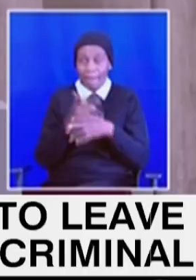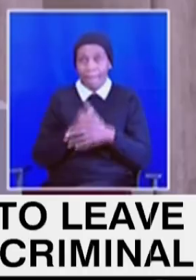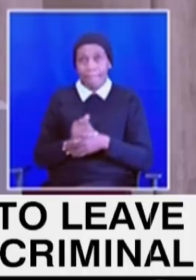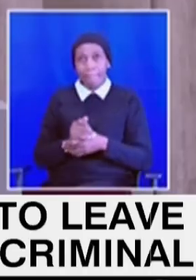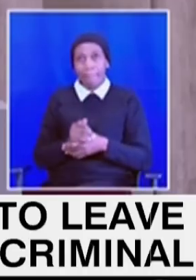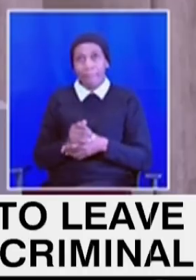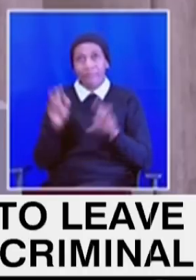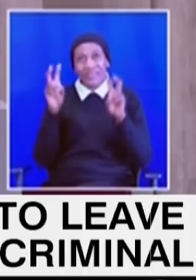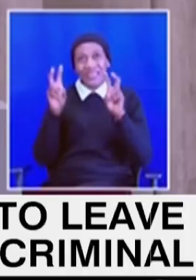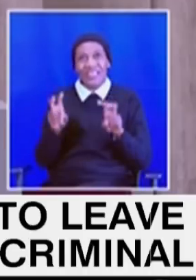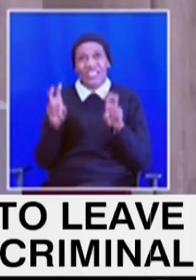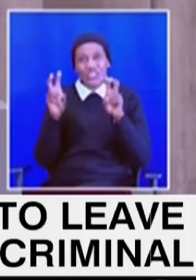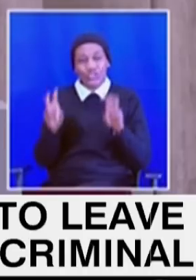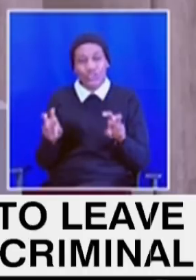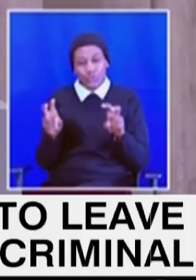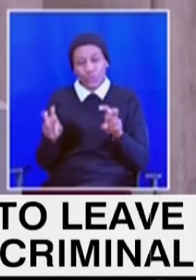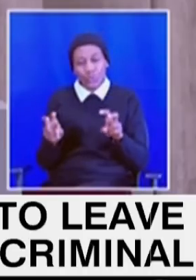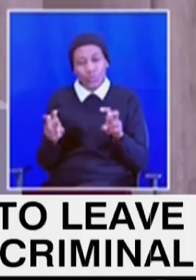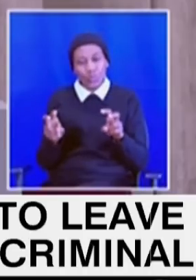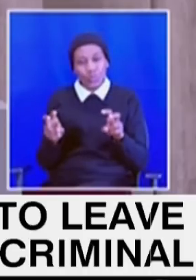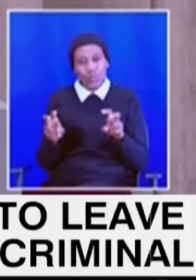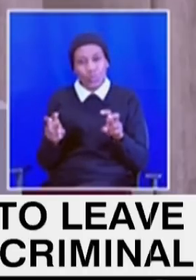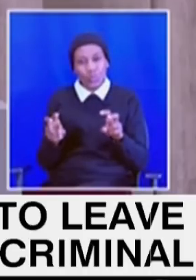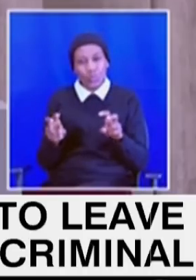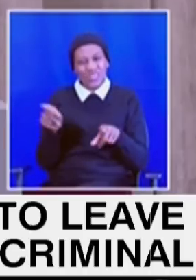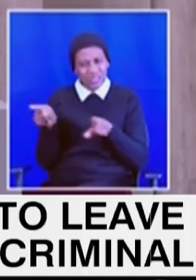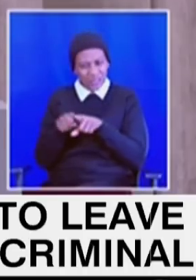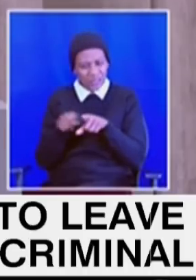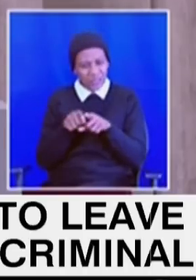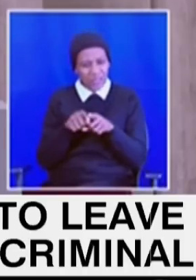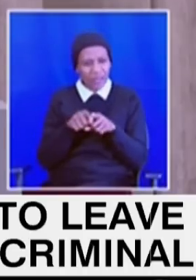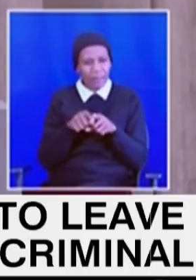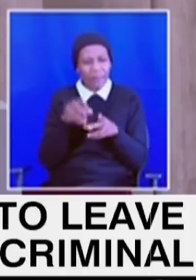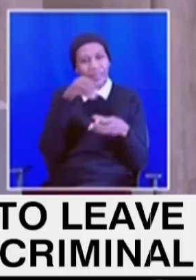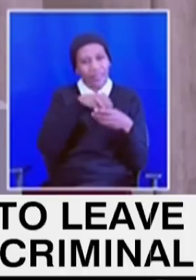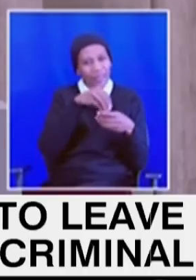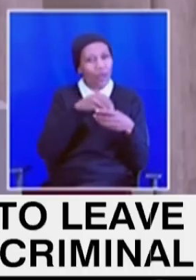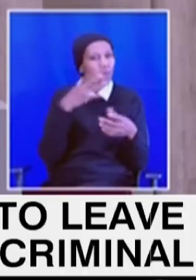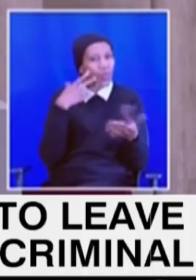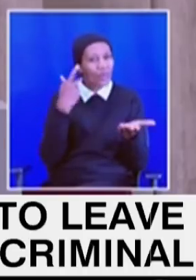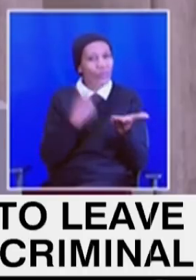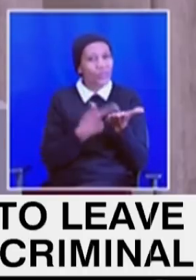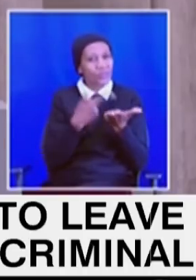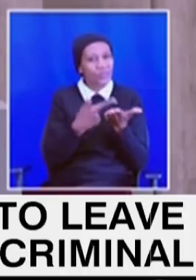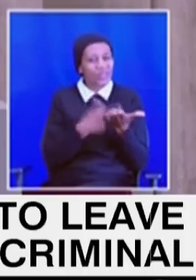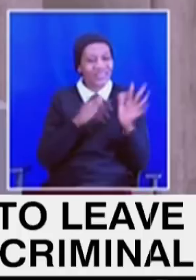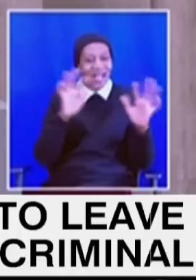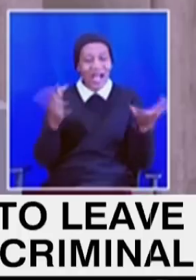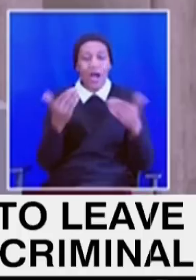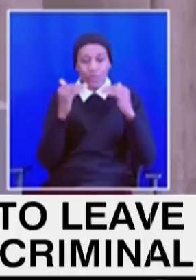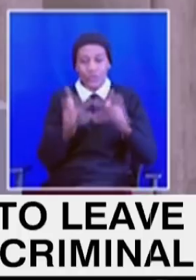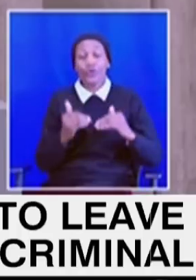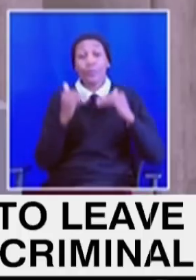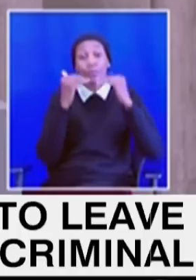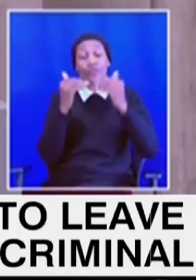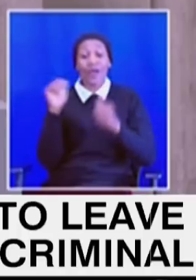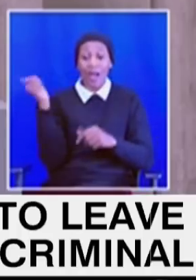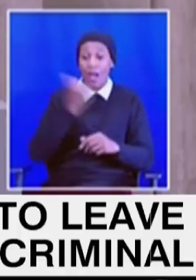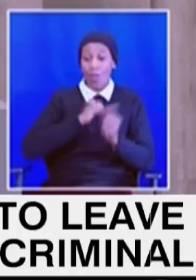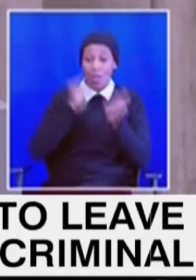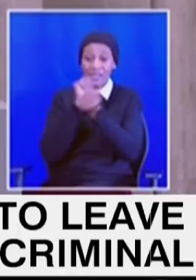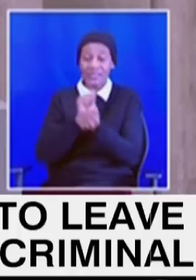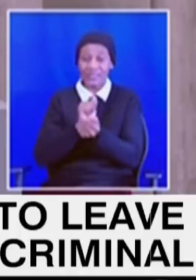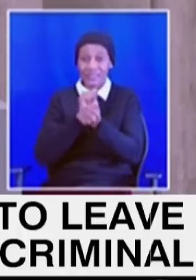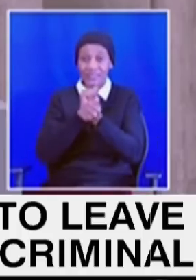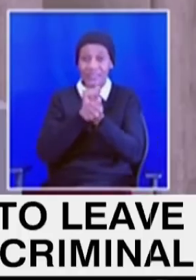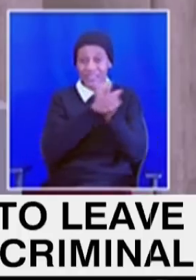The issue of coalitions is part of the discussion on improving the quality of our democracy.